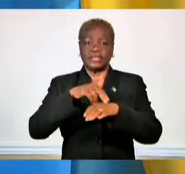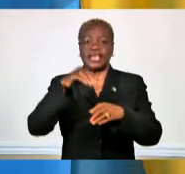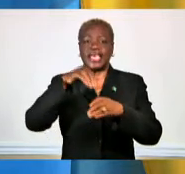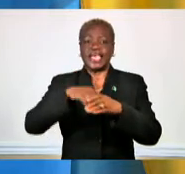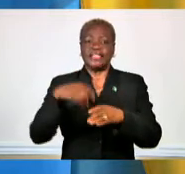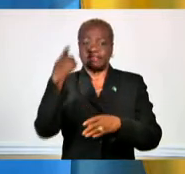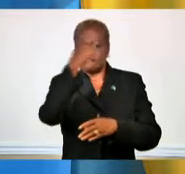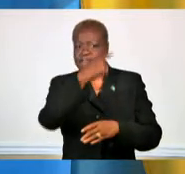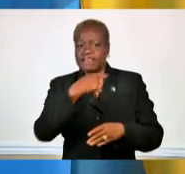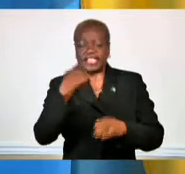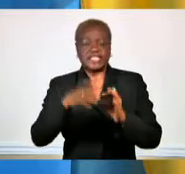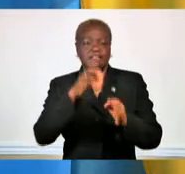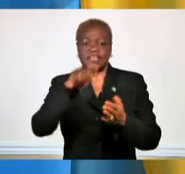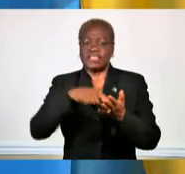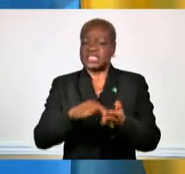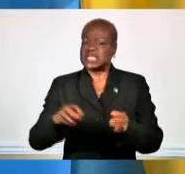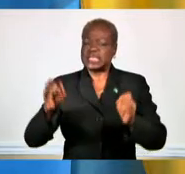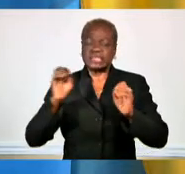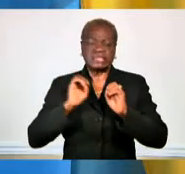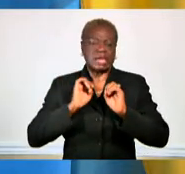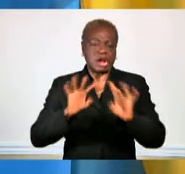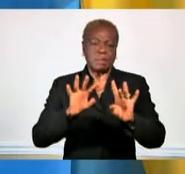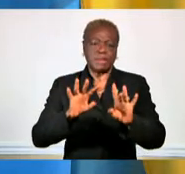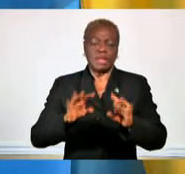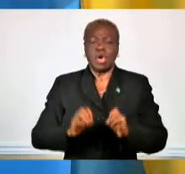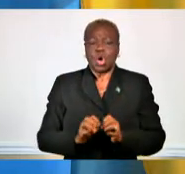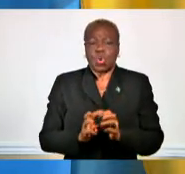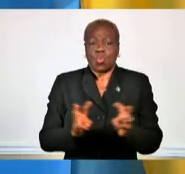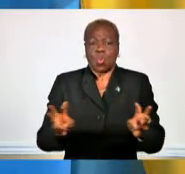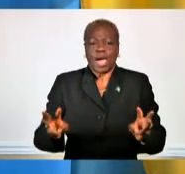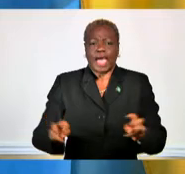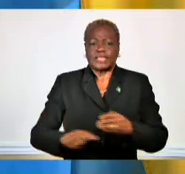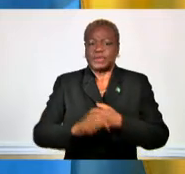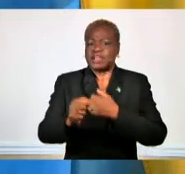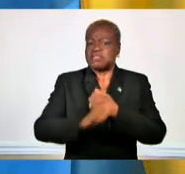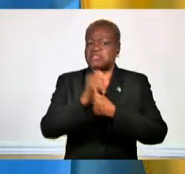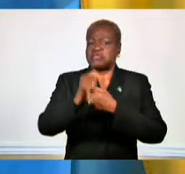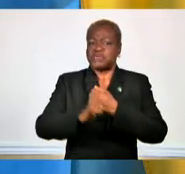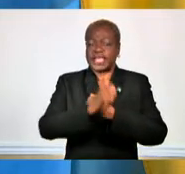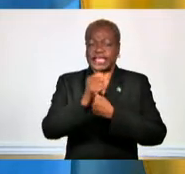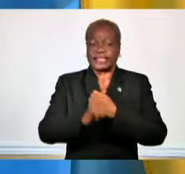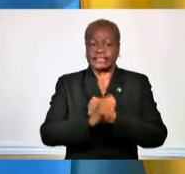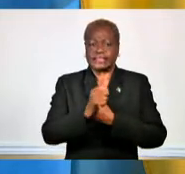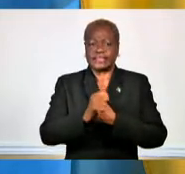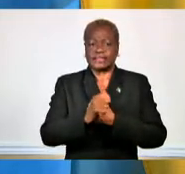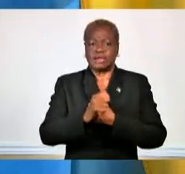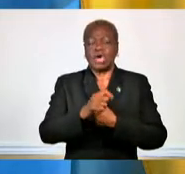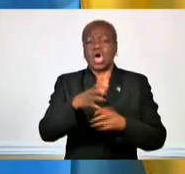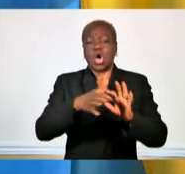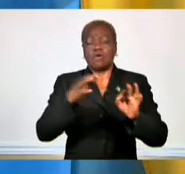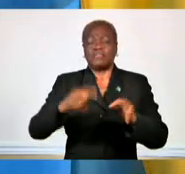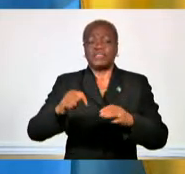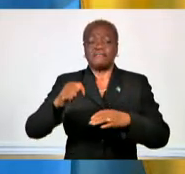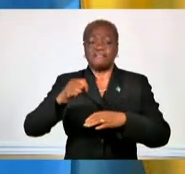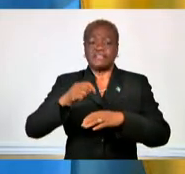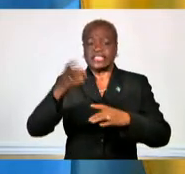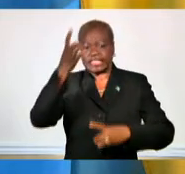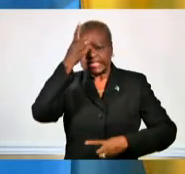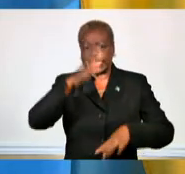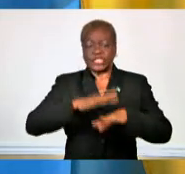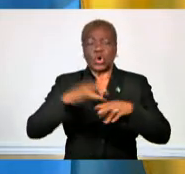of this terrible and widespread threat and effects of the virus on our health